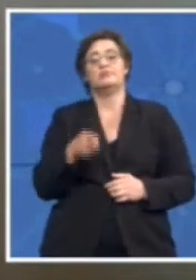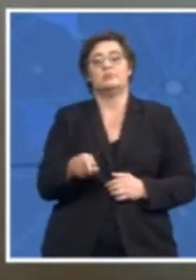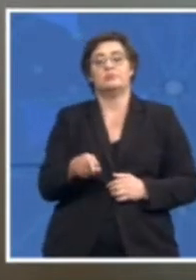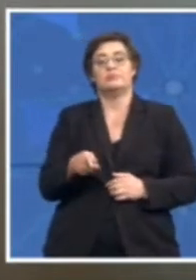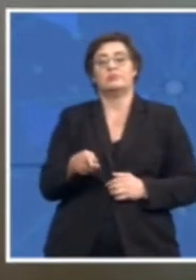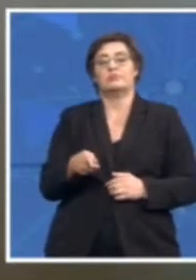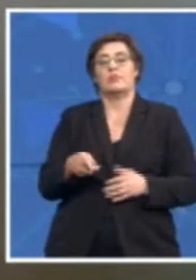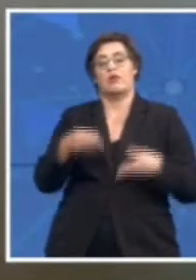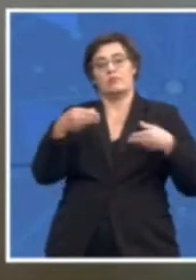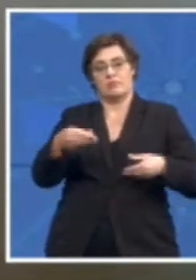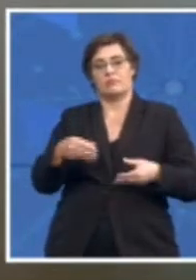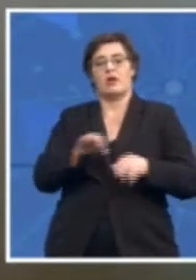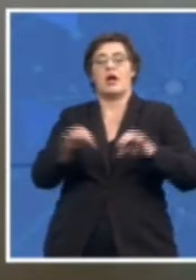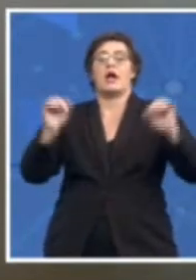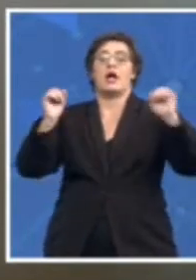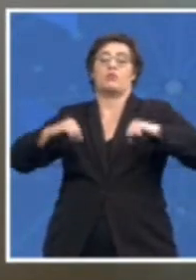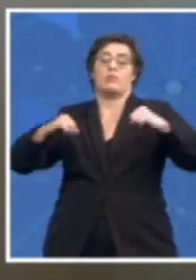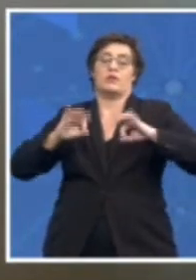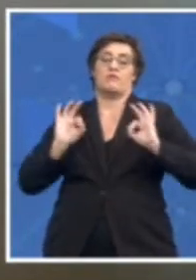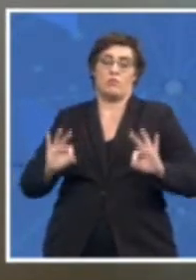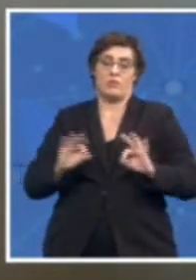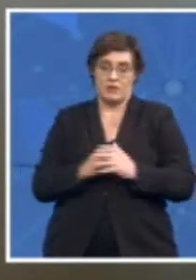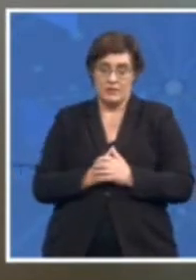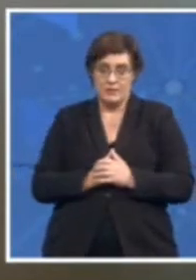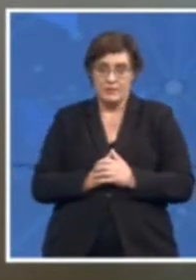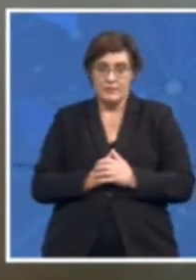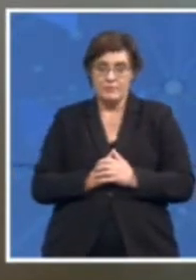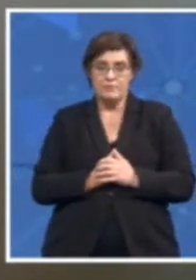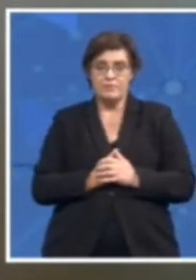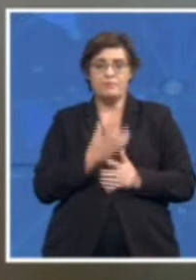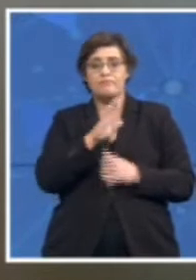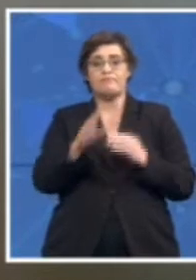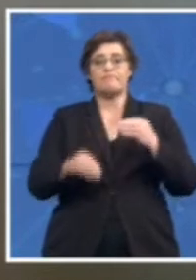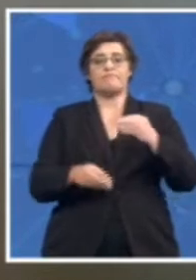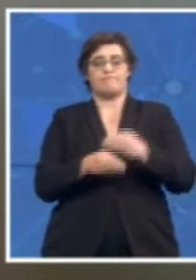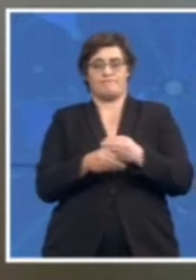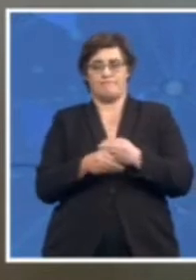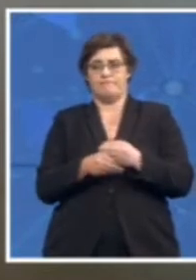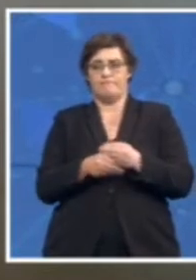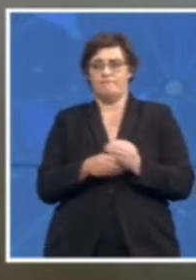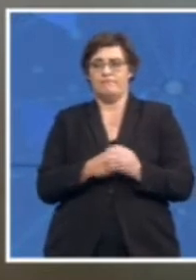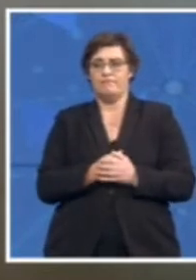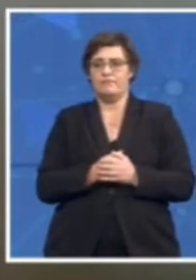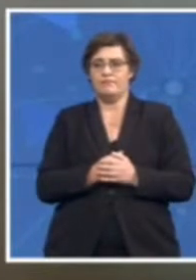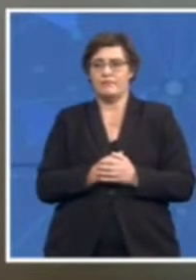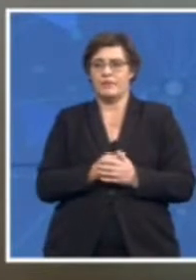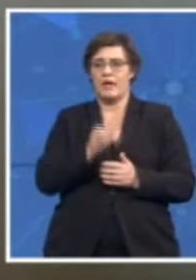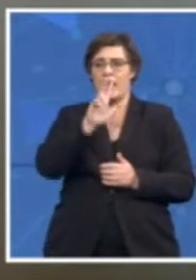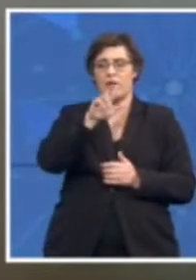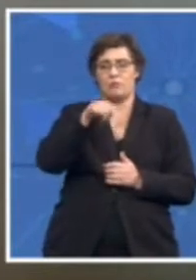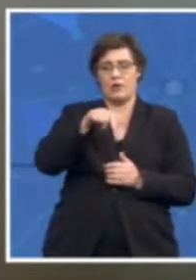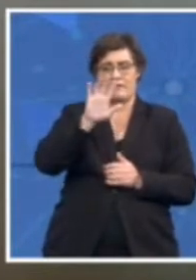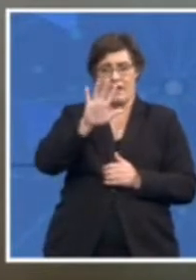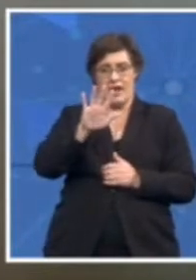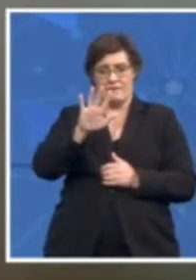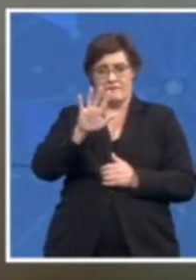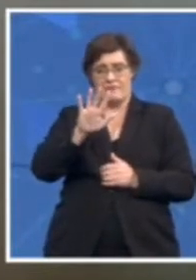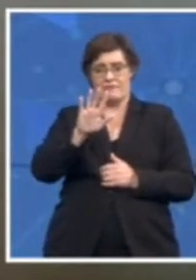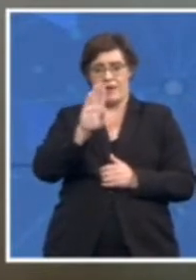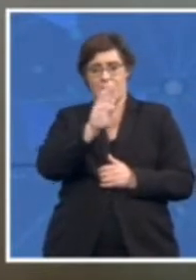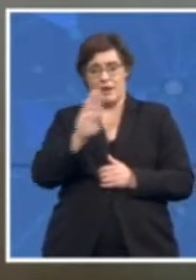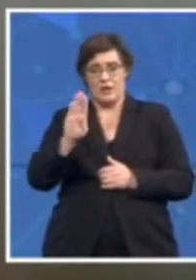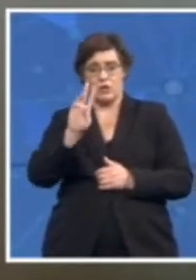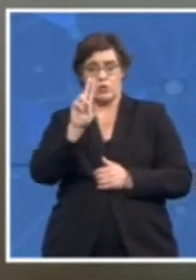I may just add that in addition to the $8.5 billion committed to at